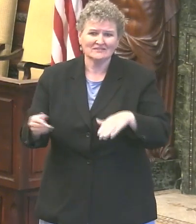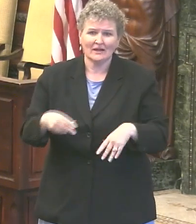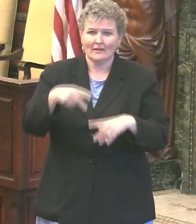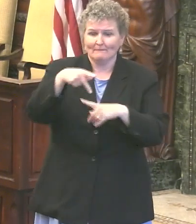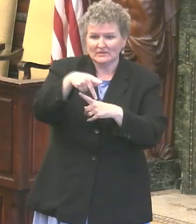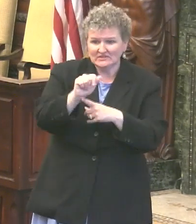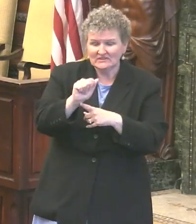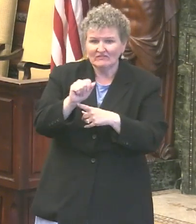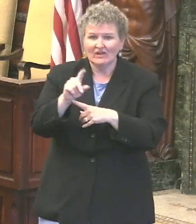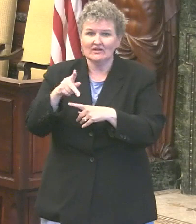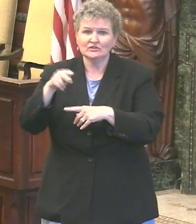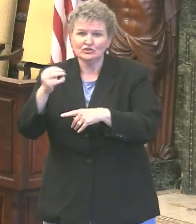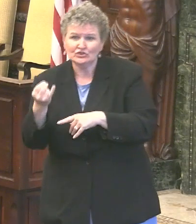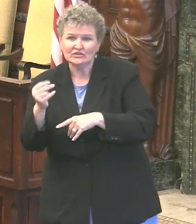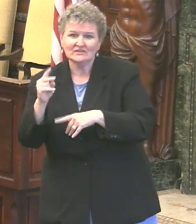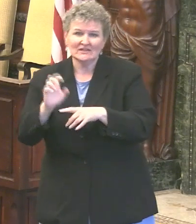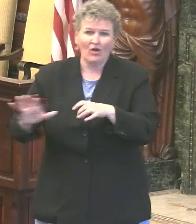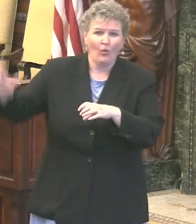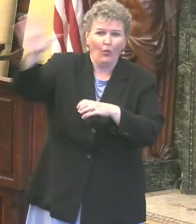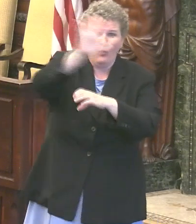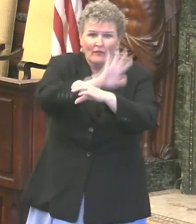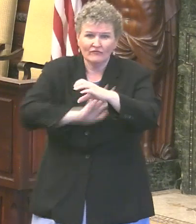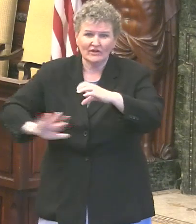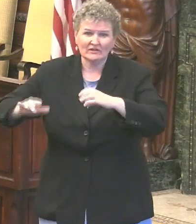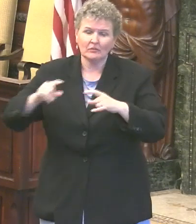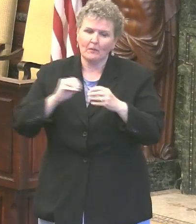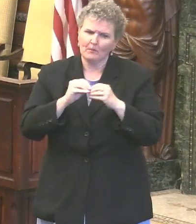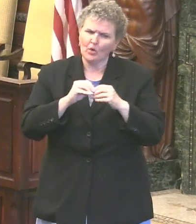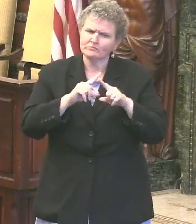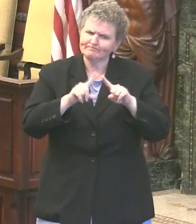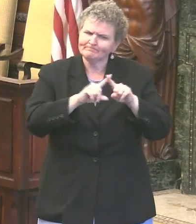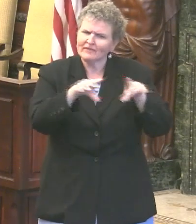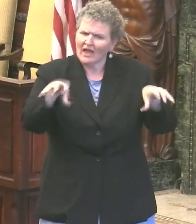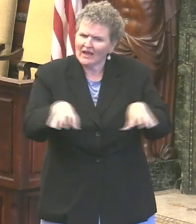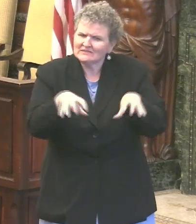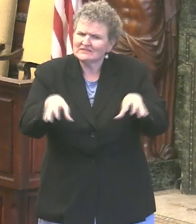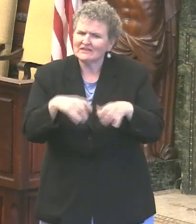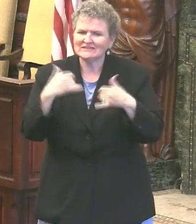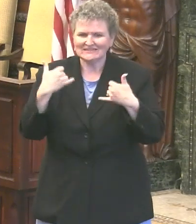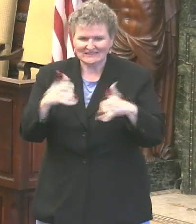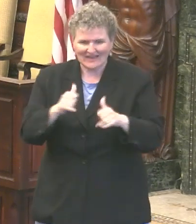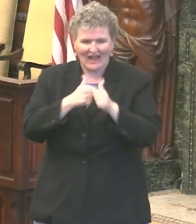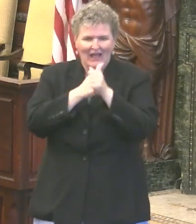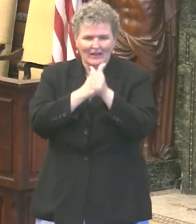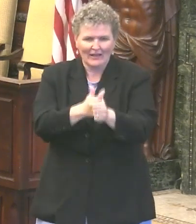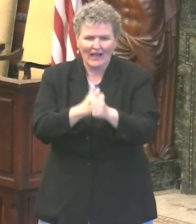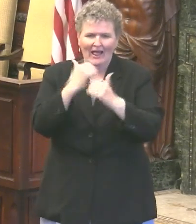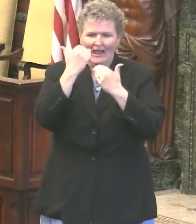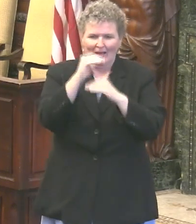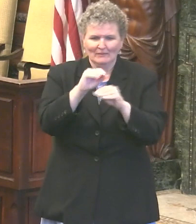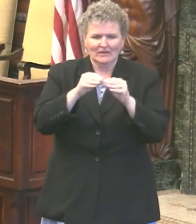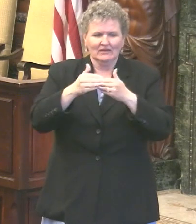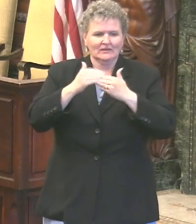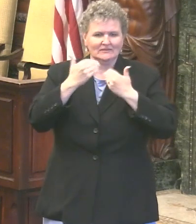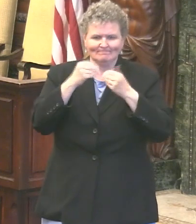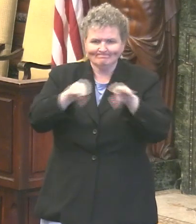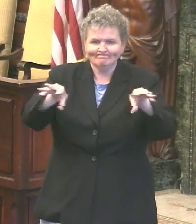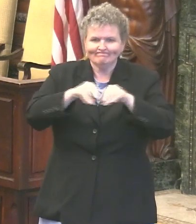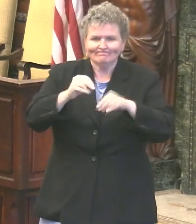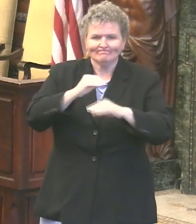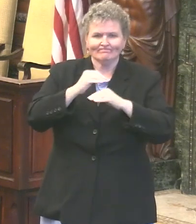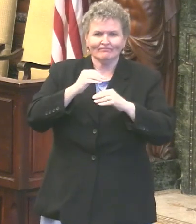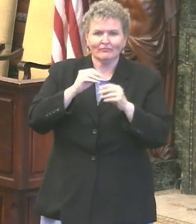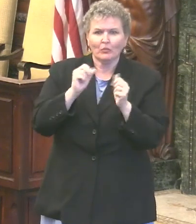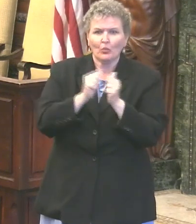balance, trying to allow some activity to occur while limiting the spread of the virus. That's what our Reopen with Care plan is about.